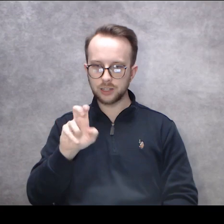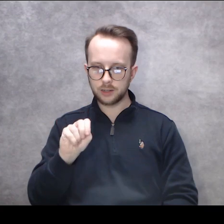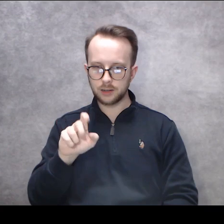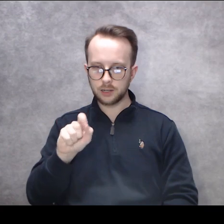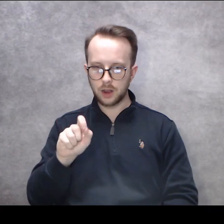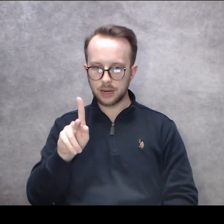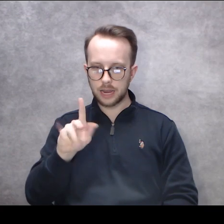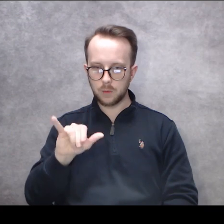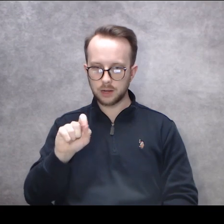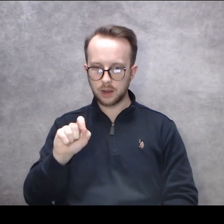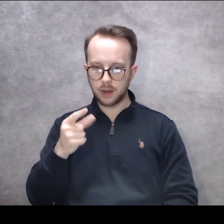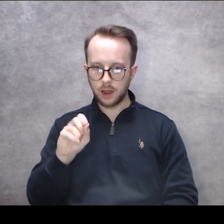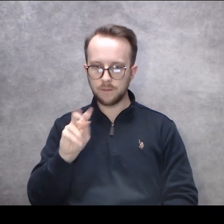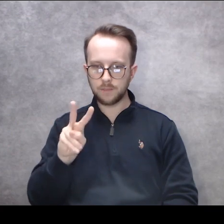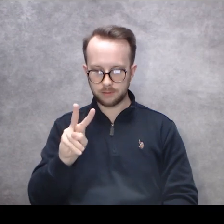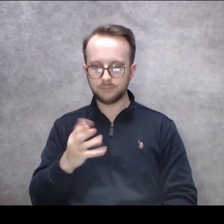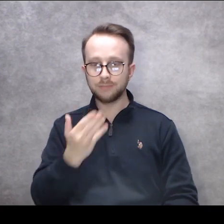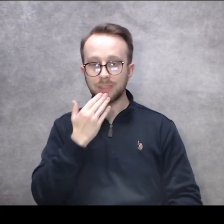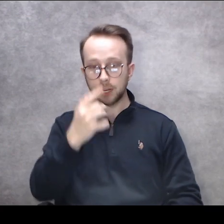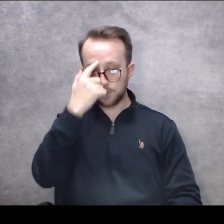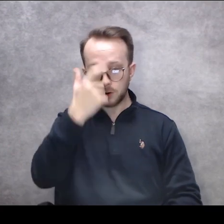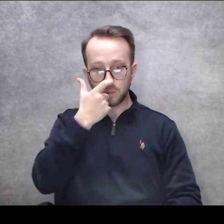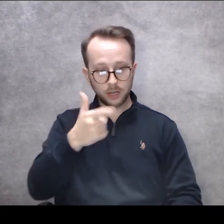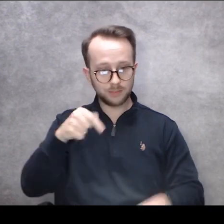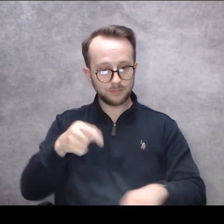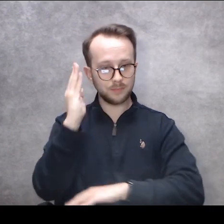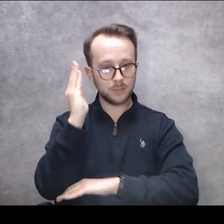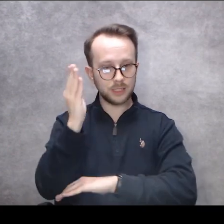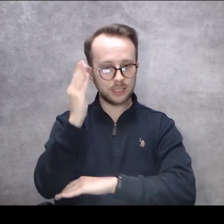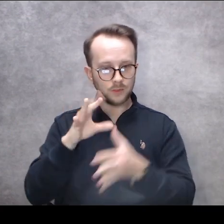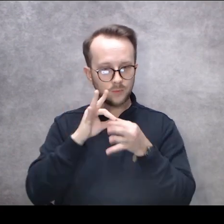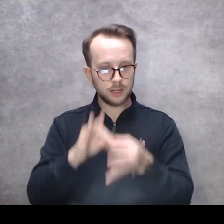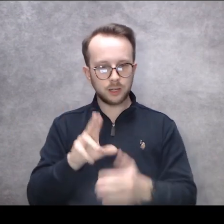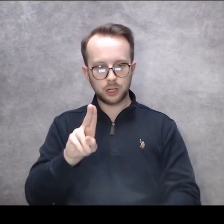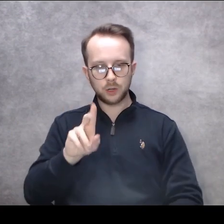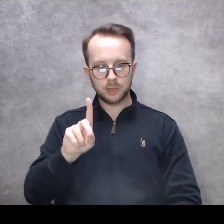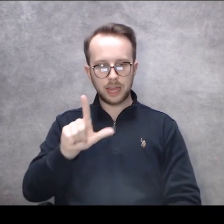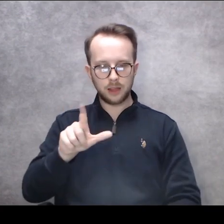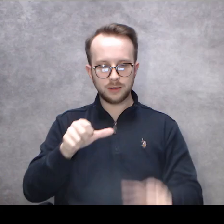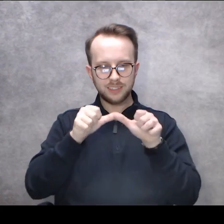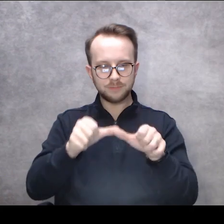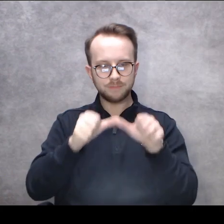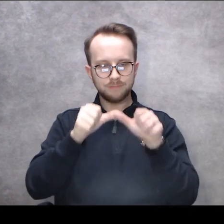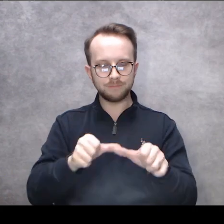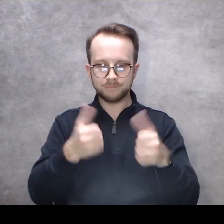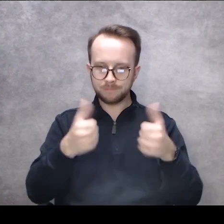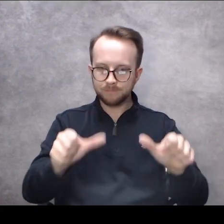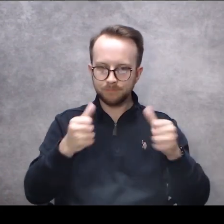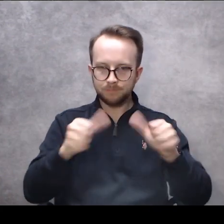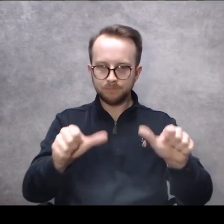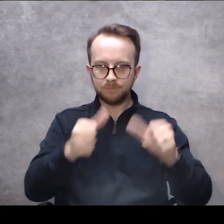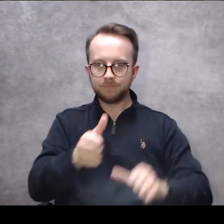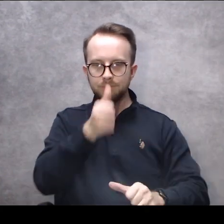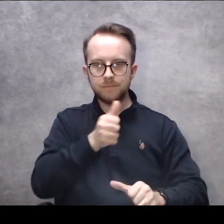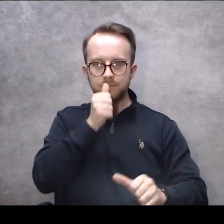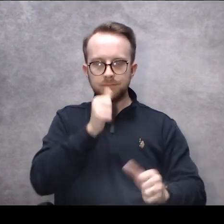marcy.bridges@education.ky.gov. Thank you for watching this presentation on UDL, Sustaining Effort and Persistence,